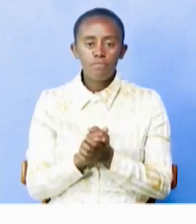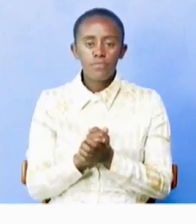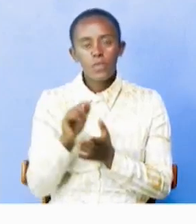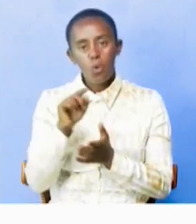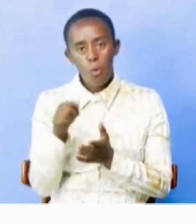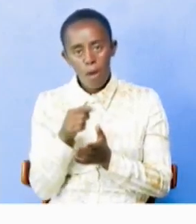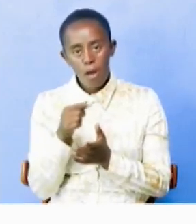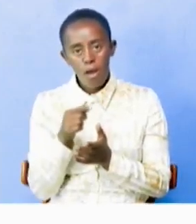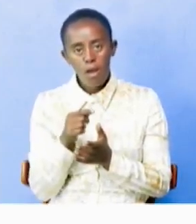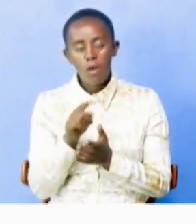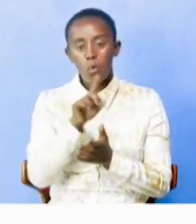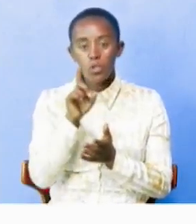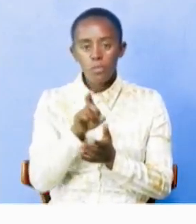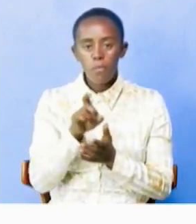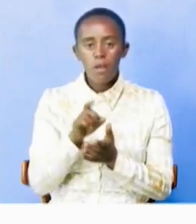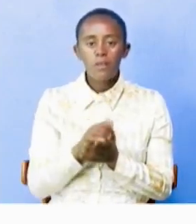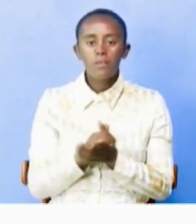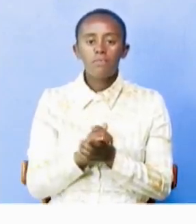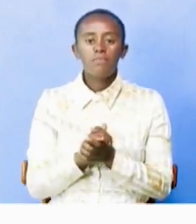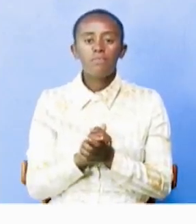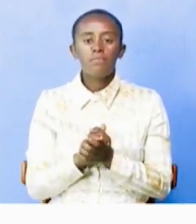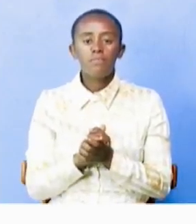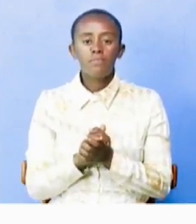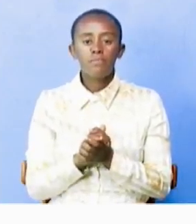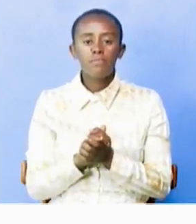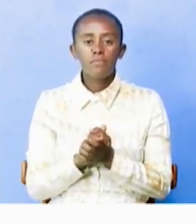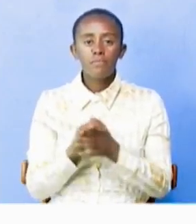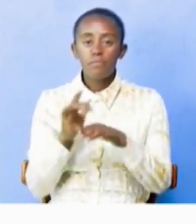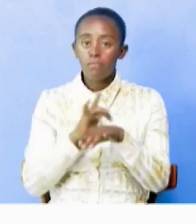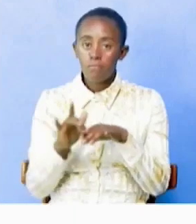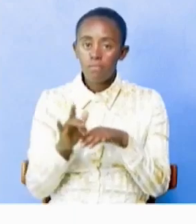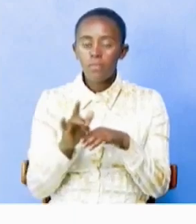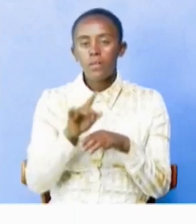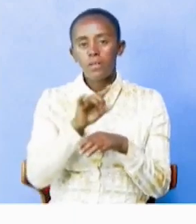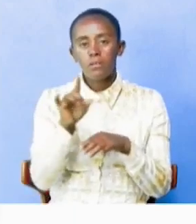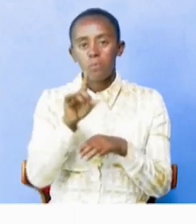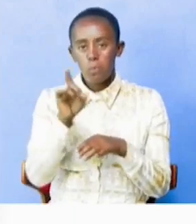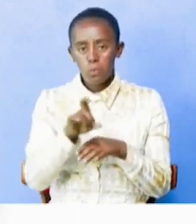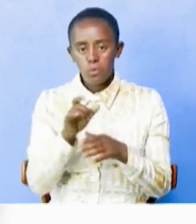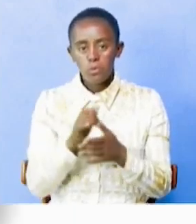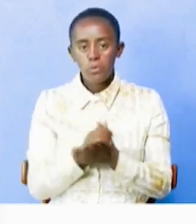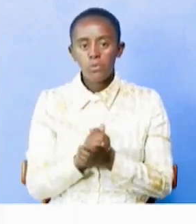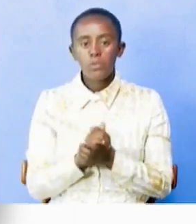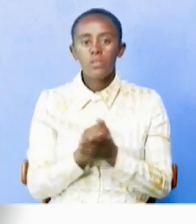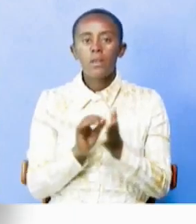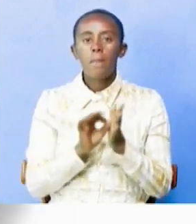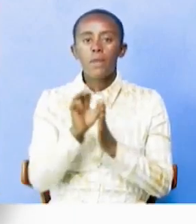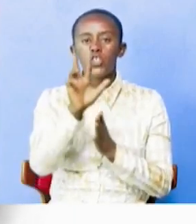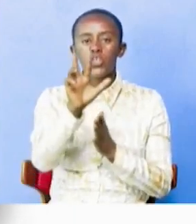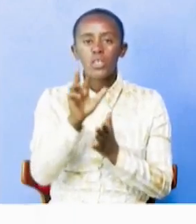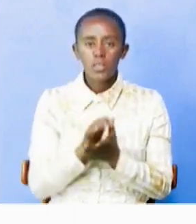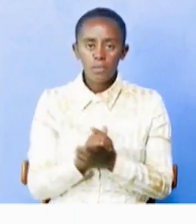comma, question mark, blank, and then question mark. Number 3.